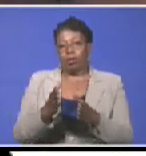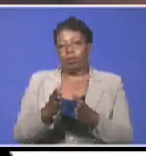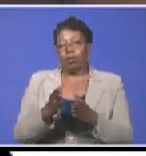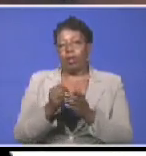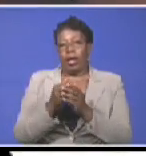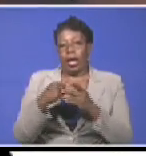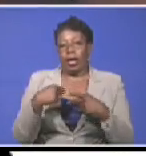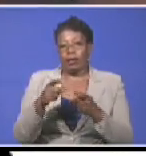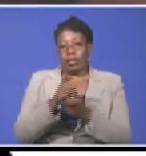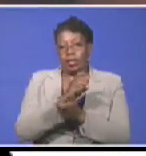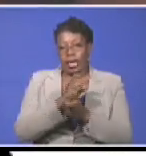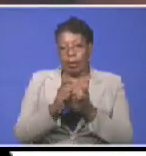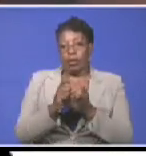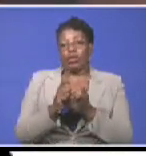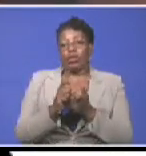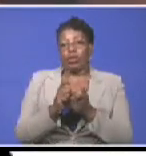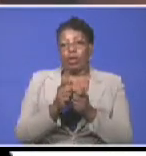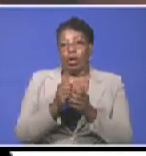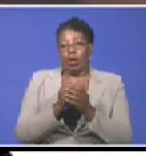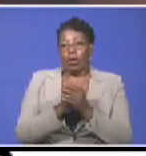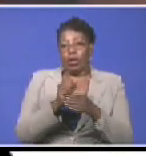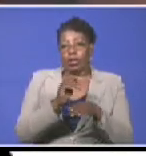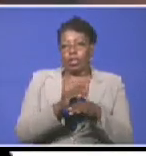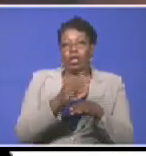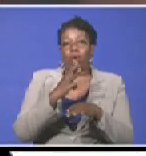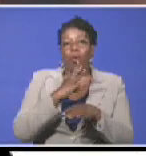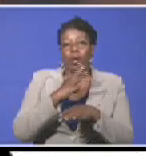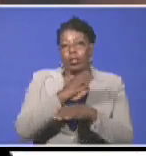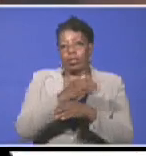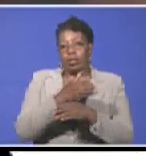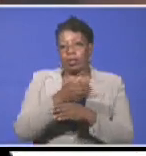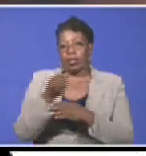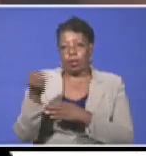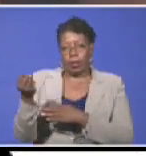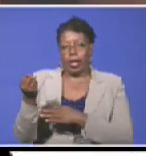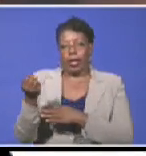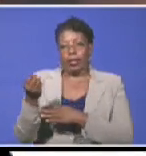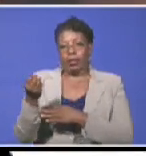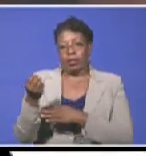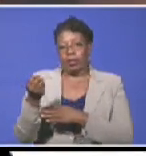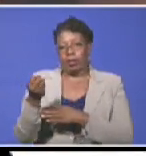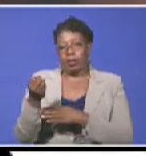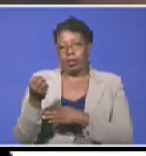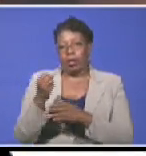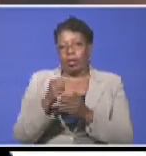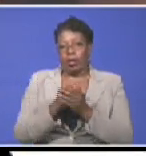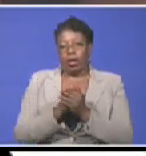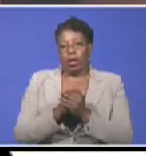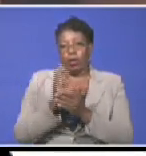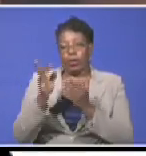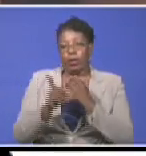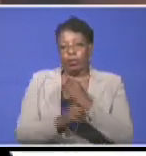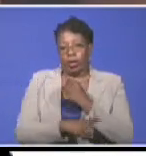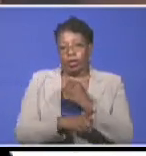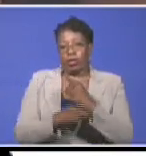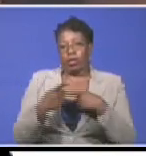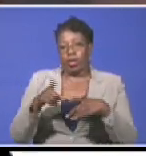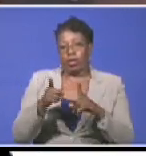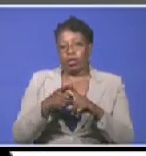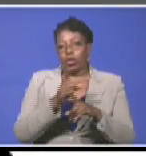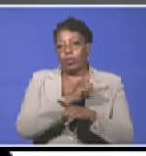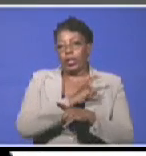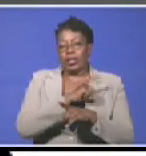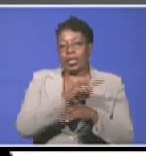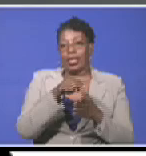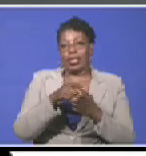supply will be summarily dismissed and referred to the police. This type of behavior will not